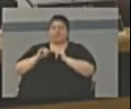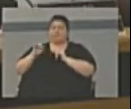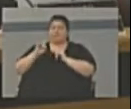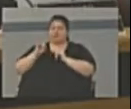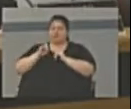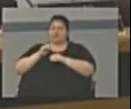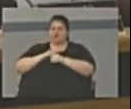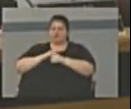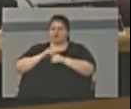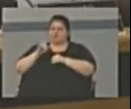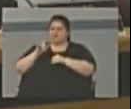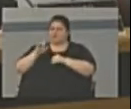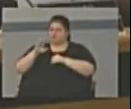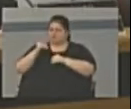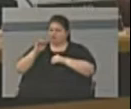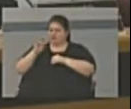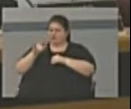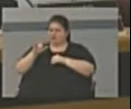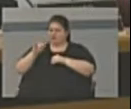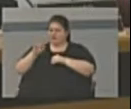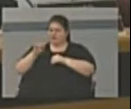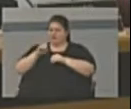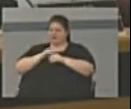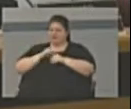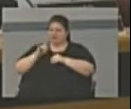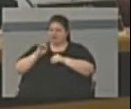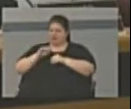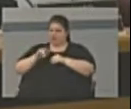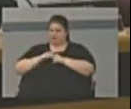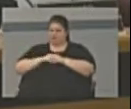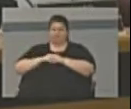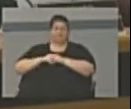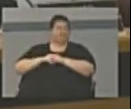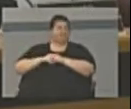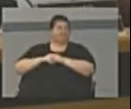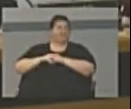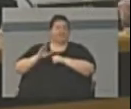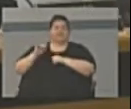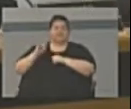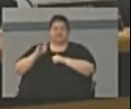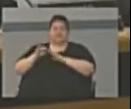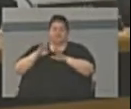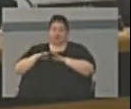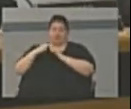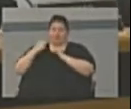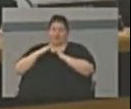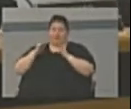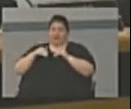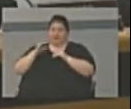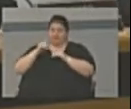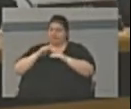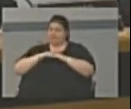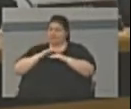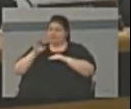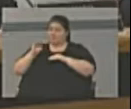Cherry Lane. And the city's annual open house, giving everybody a head start, will be on March the